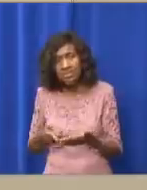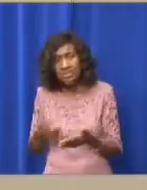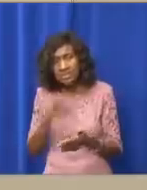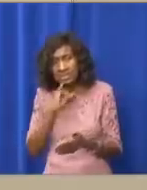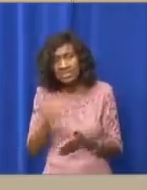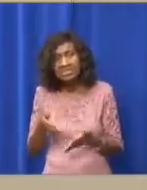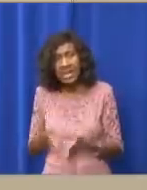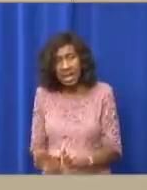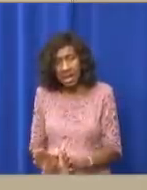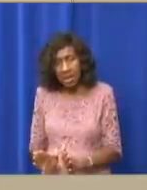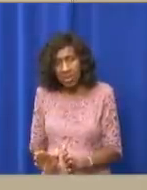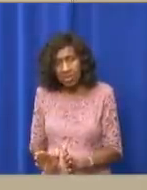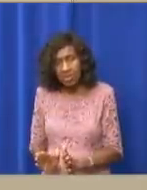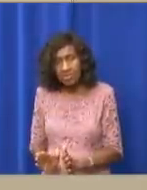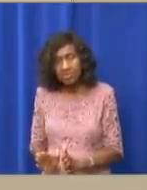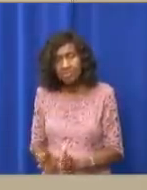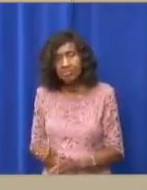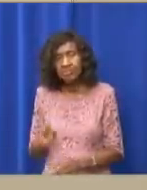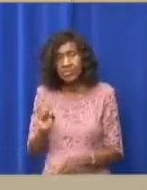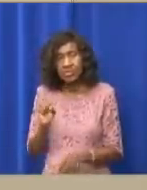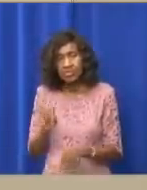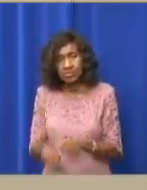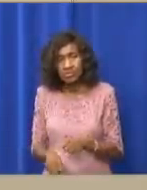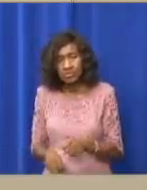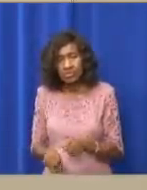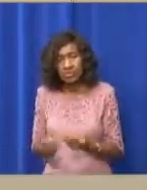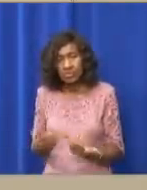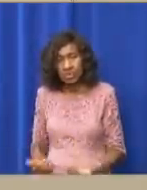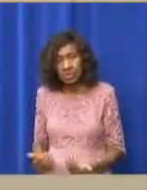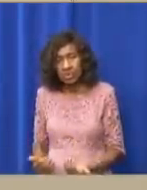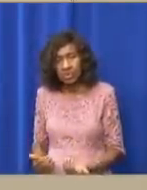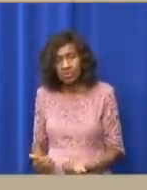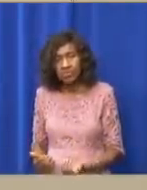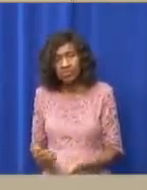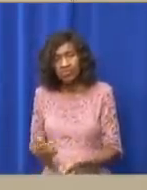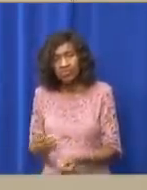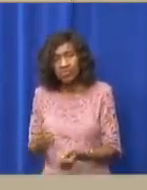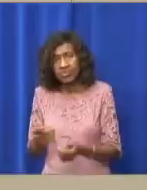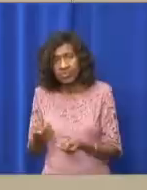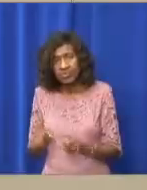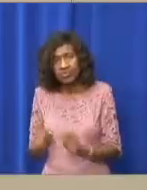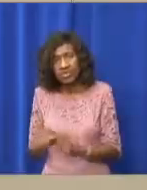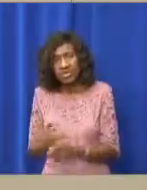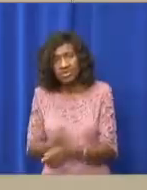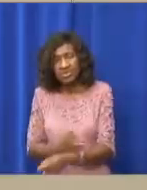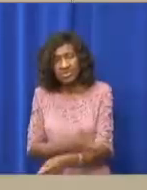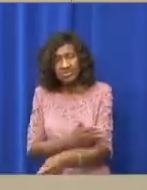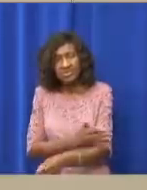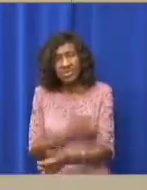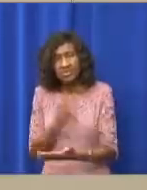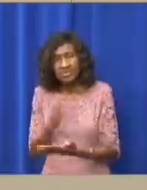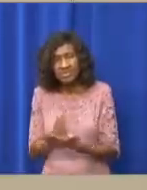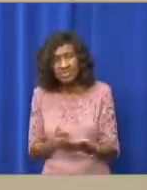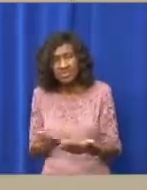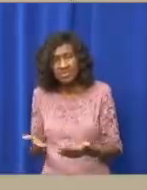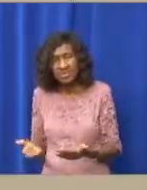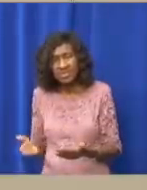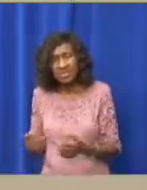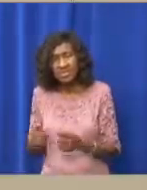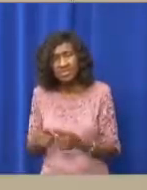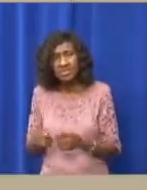in the process of developing a workaround which would be acceptable to the Auditor General to